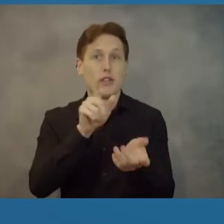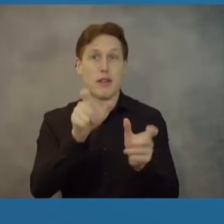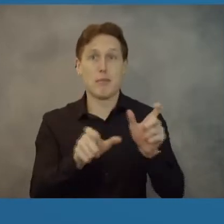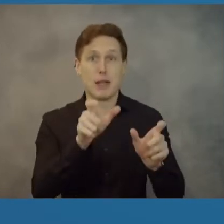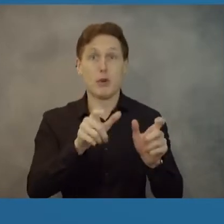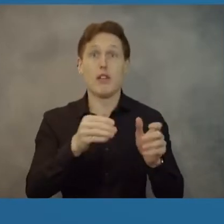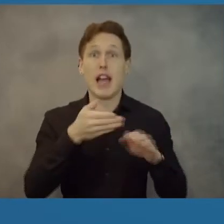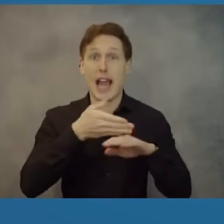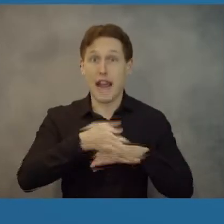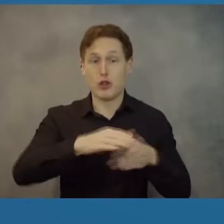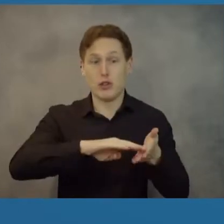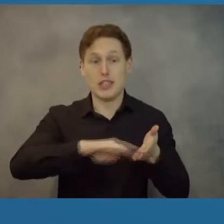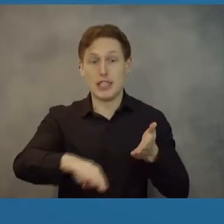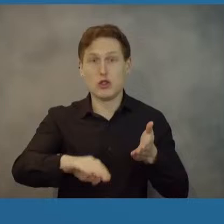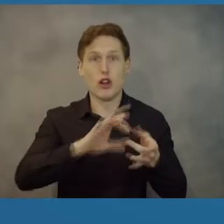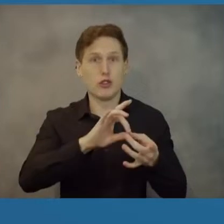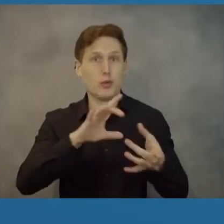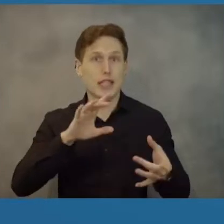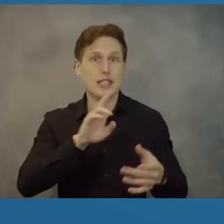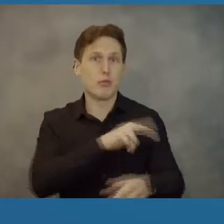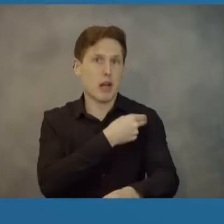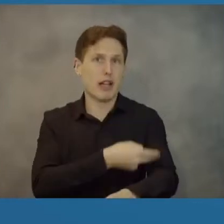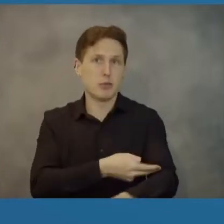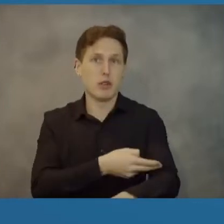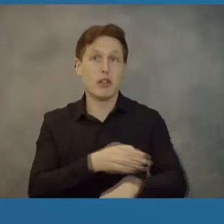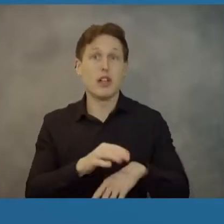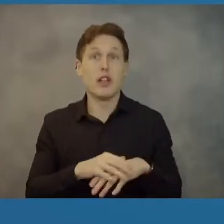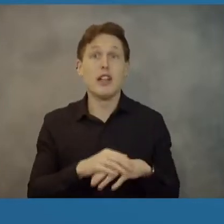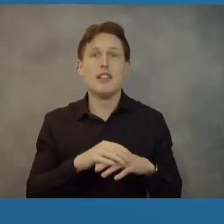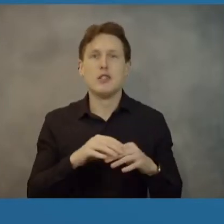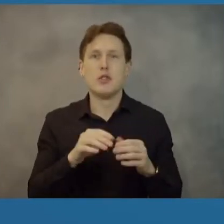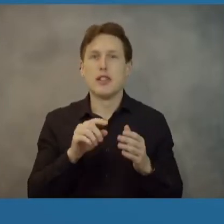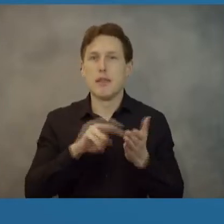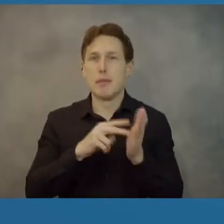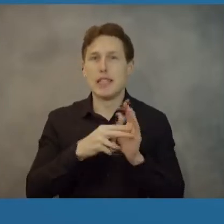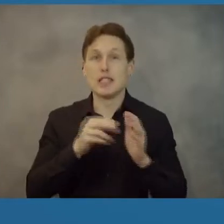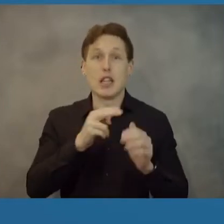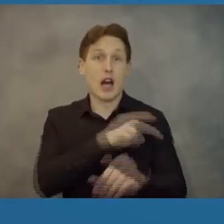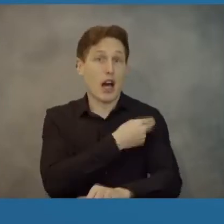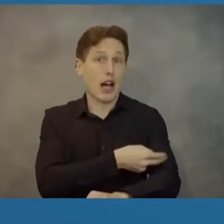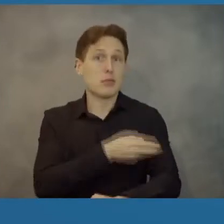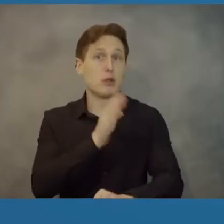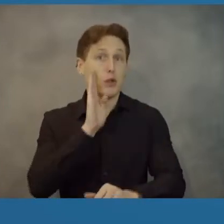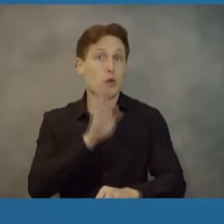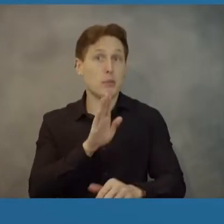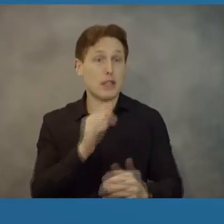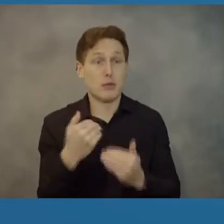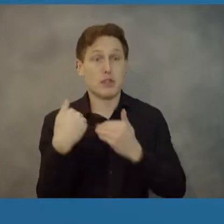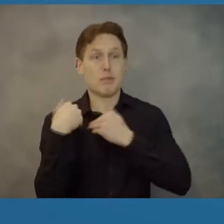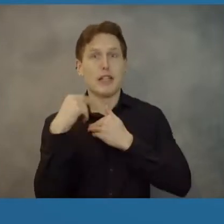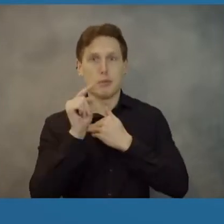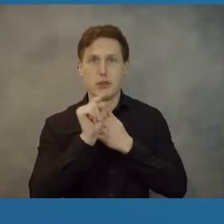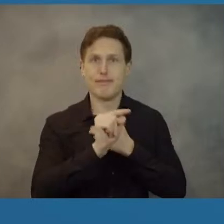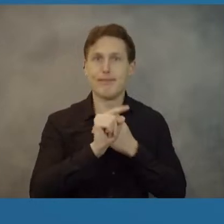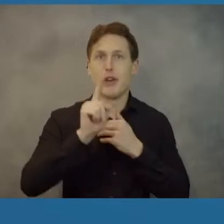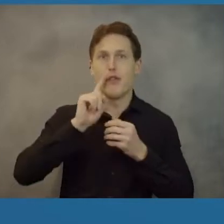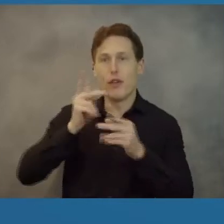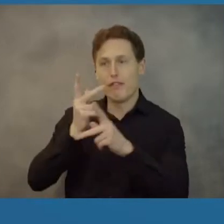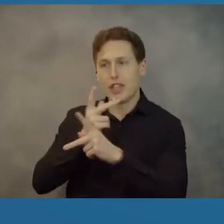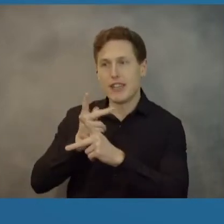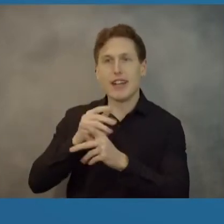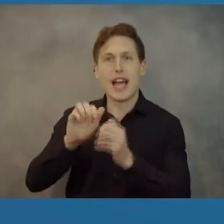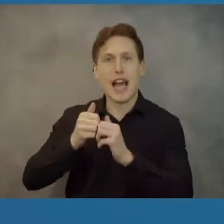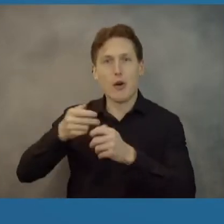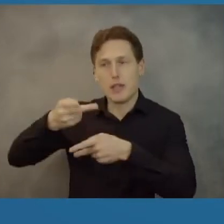statute that will require hospitals to coordinate their care much more holistically after they are